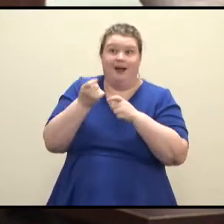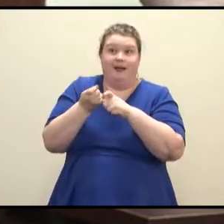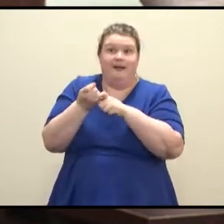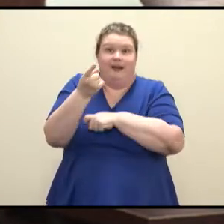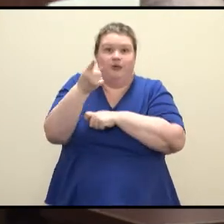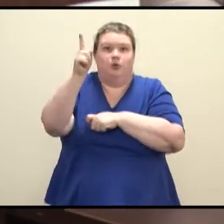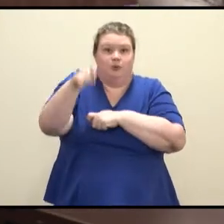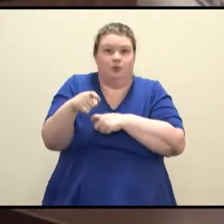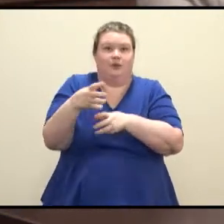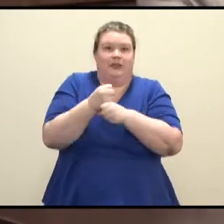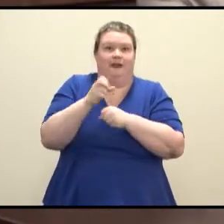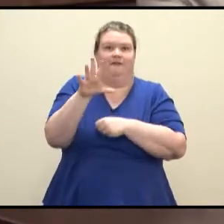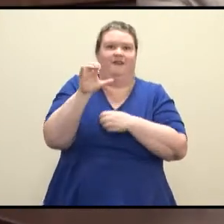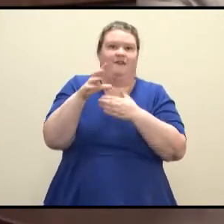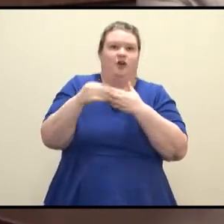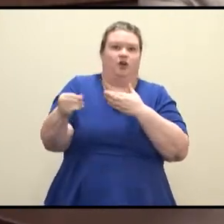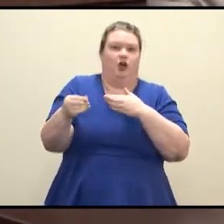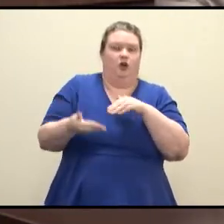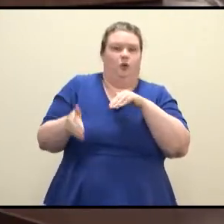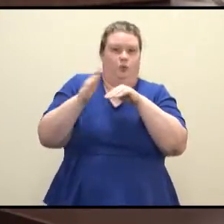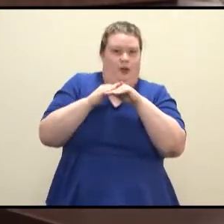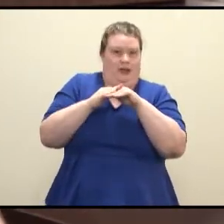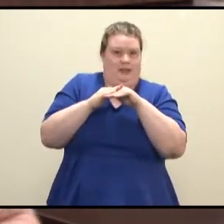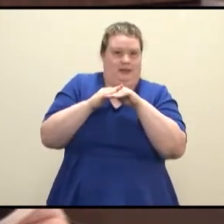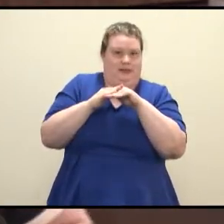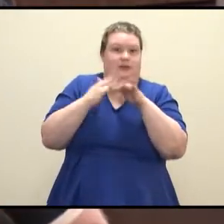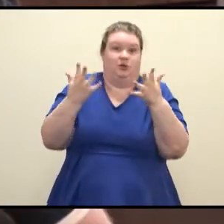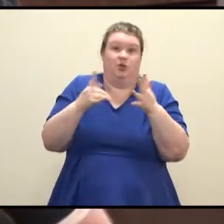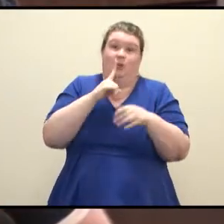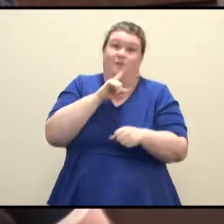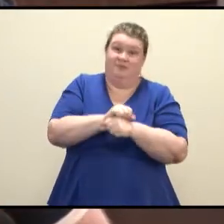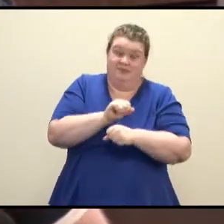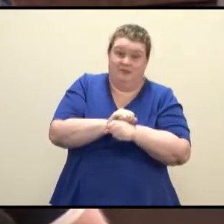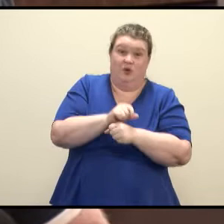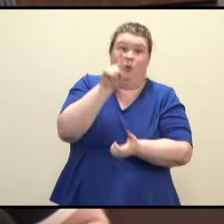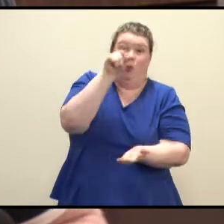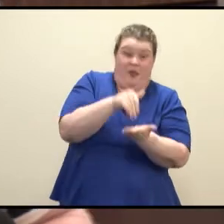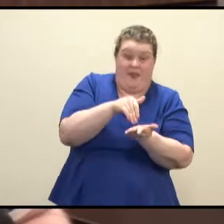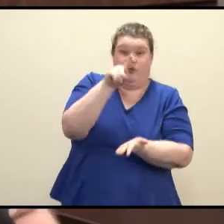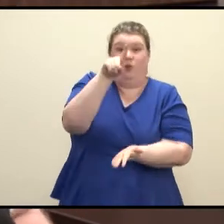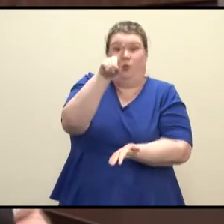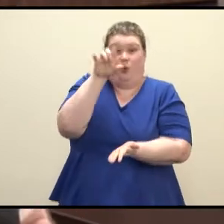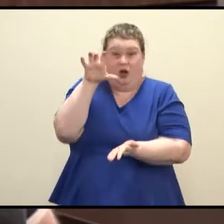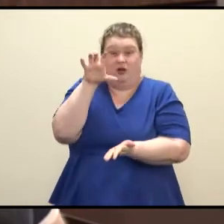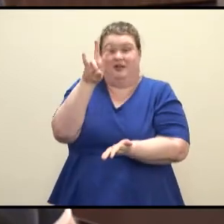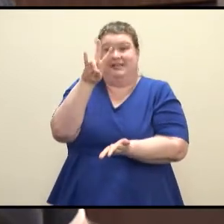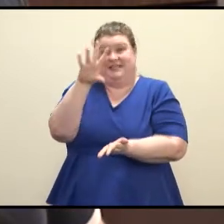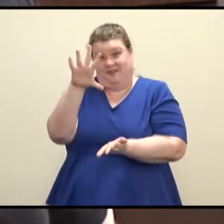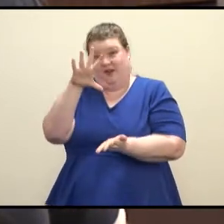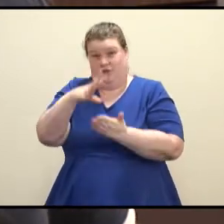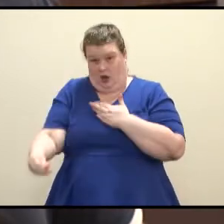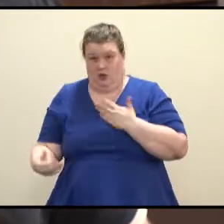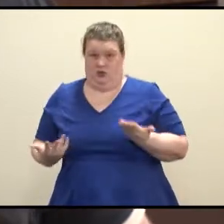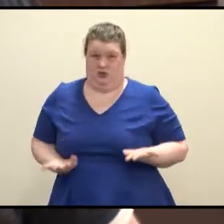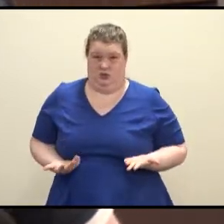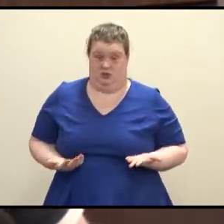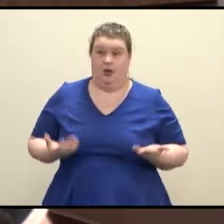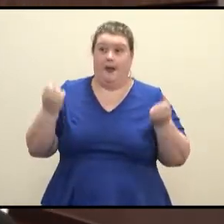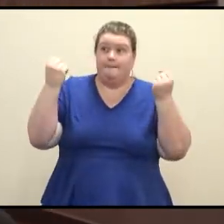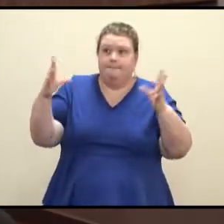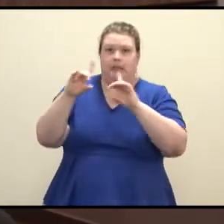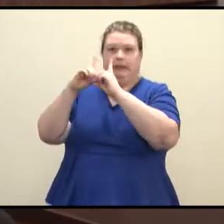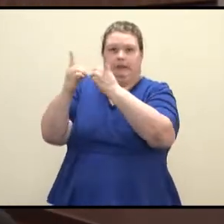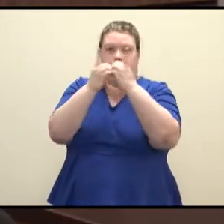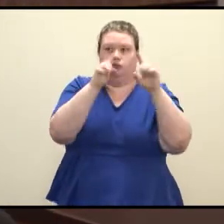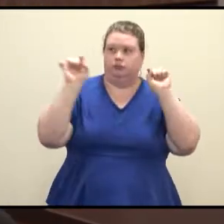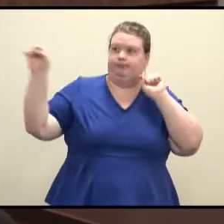year, so in all actuality, it is an increase of $1,175. As you may be aware, many districts surrounding us have increased